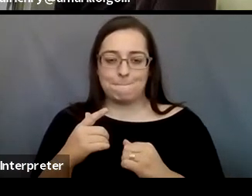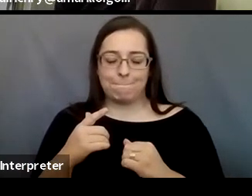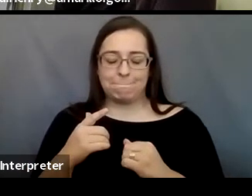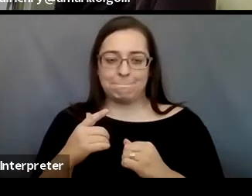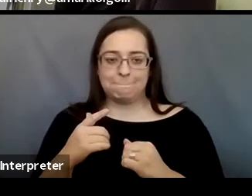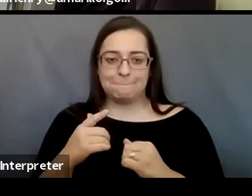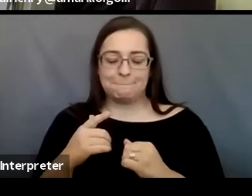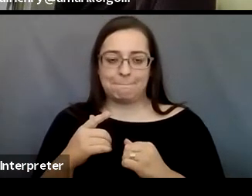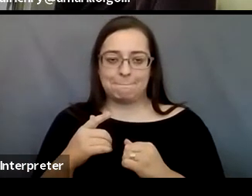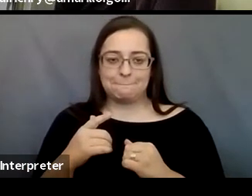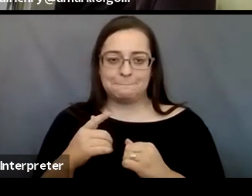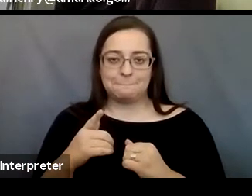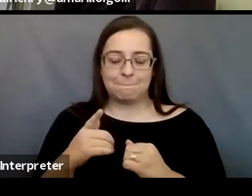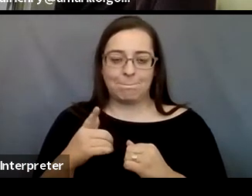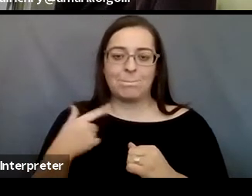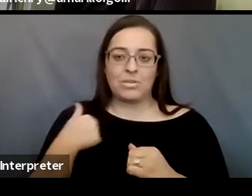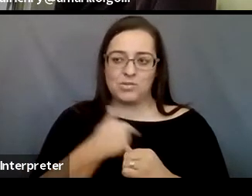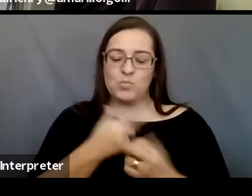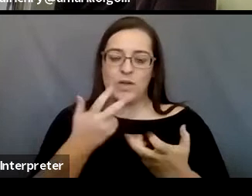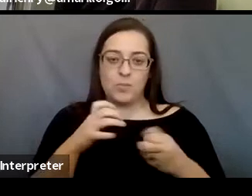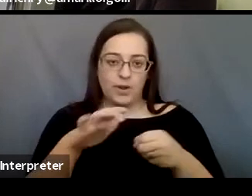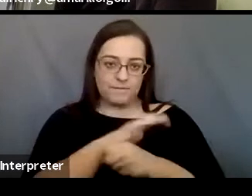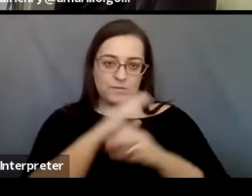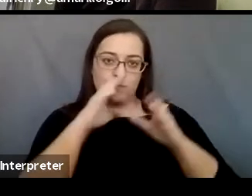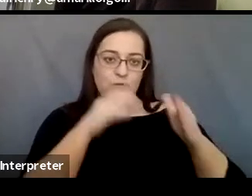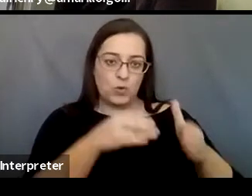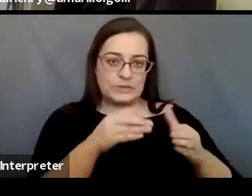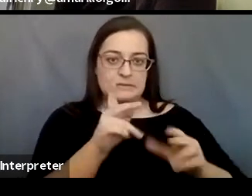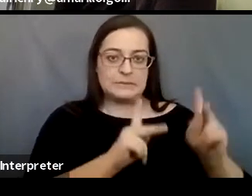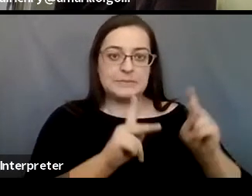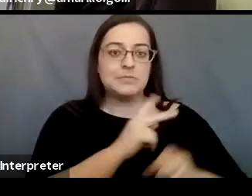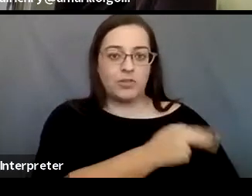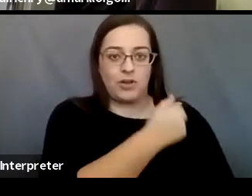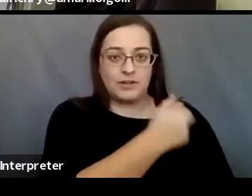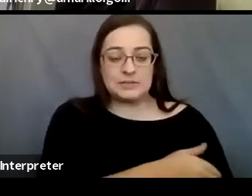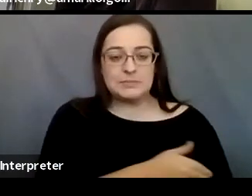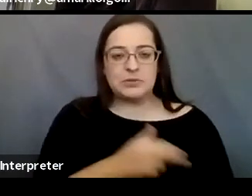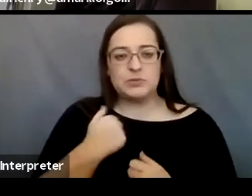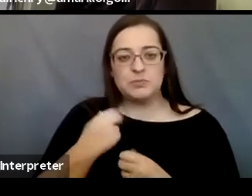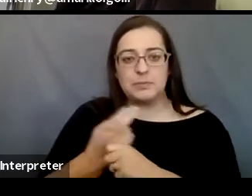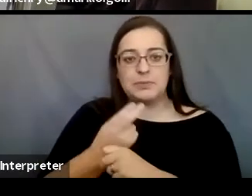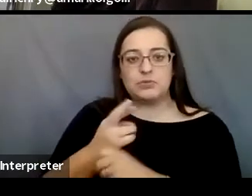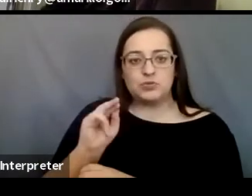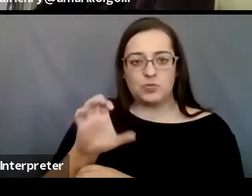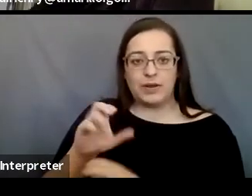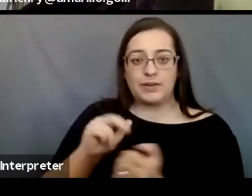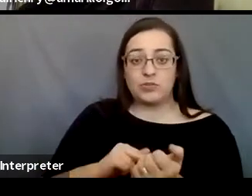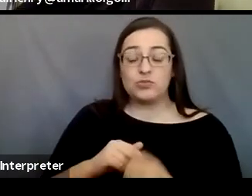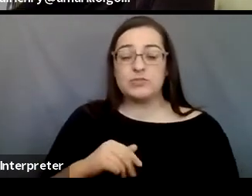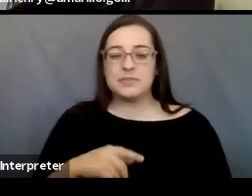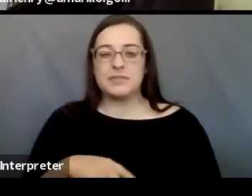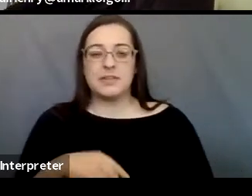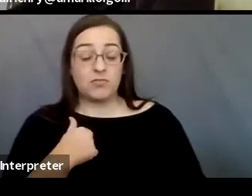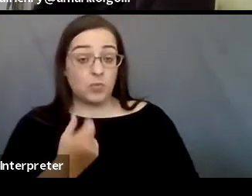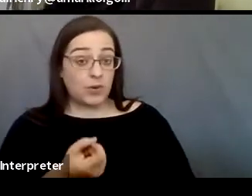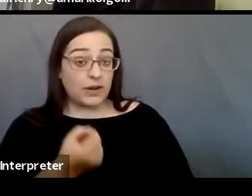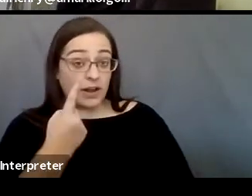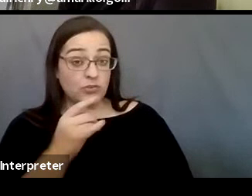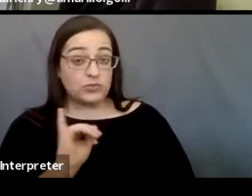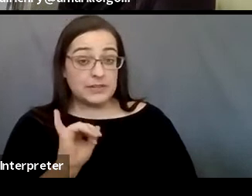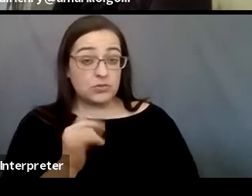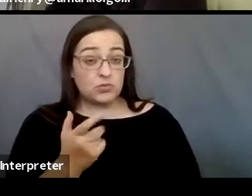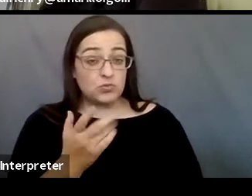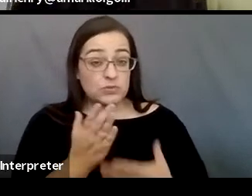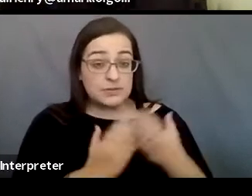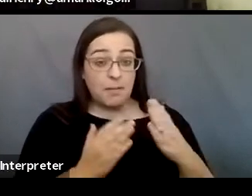resources to our folks in the hospital where that demand is needed. There will also be, what I understand, a small number